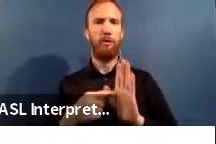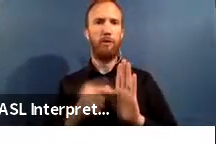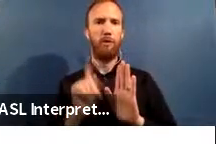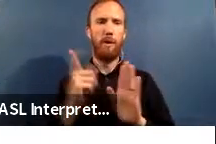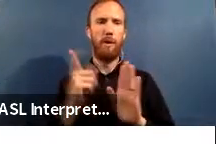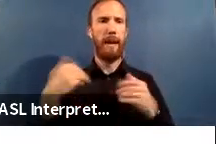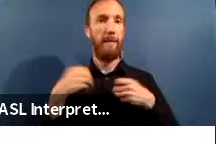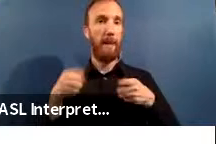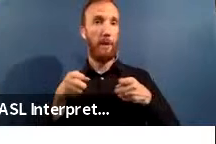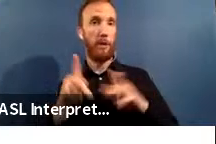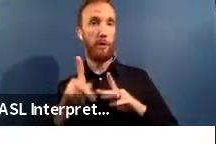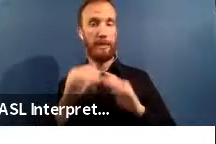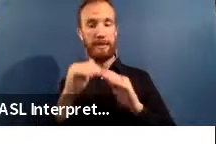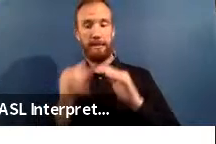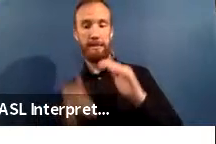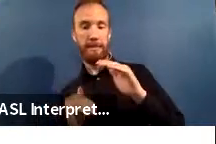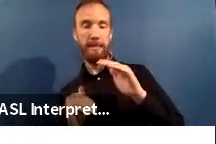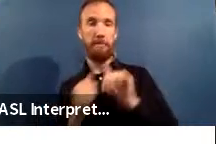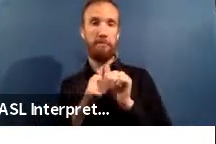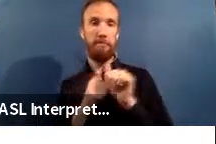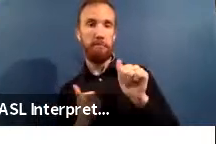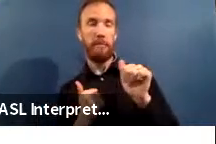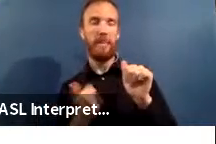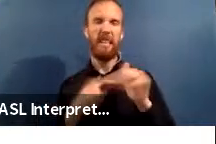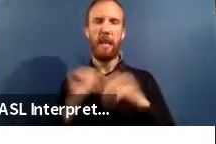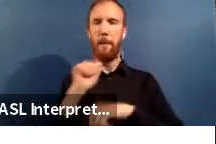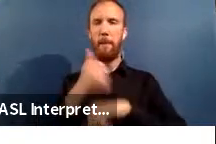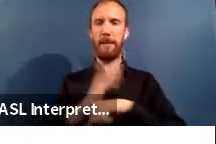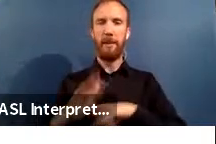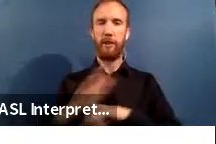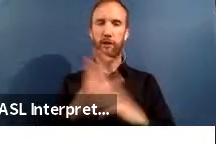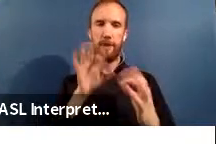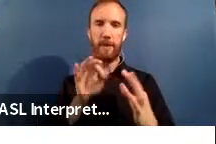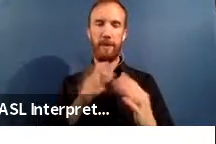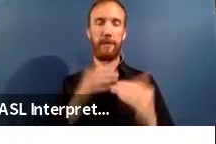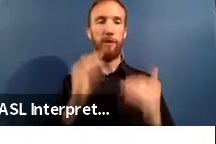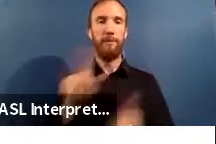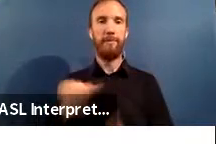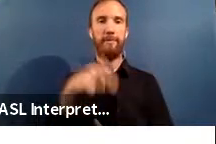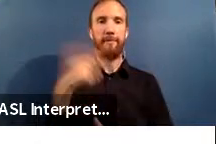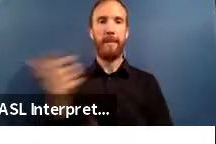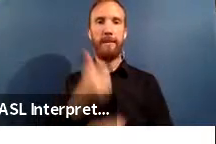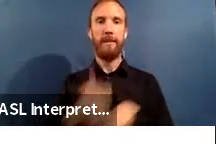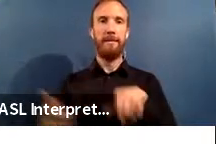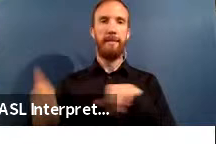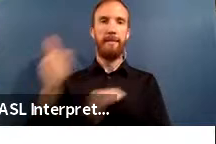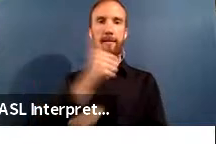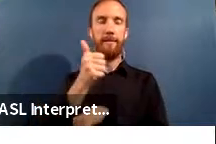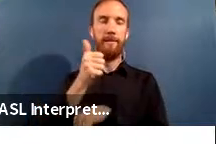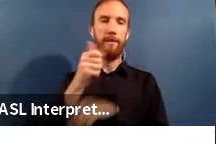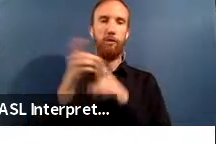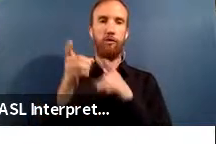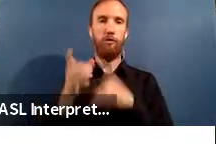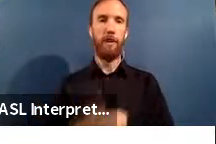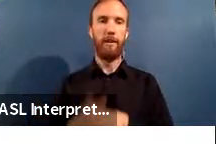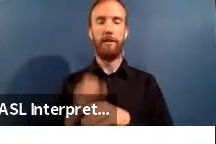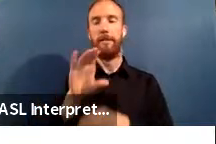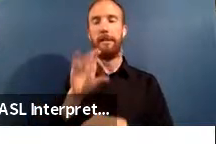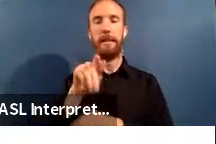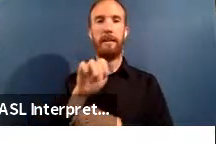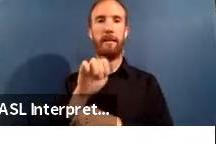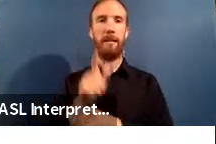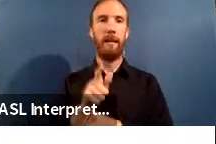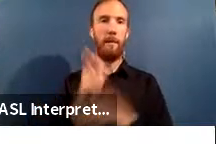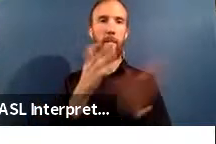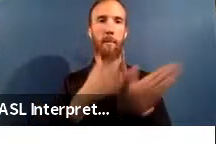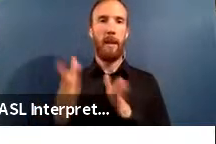and based on your feedback. So I will now turn it over to our Executive Director of Capital Planning and Construction, Ivan. Thank